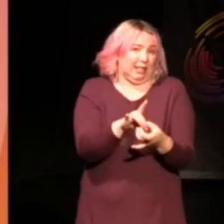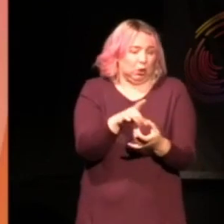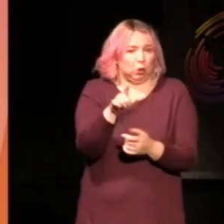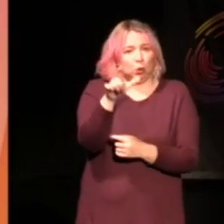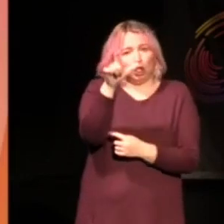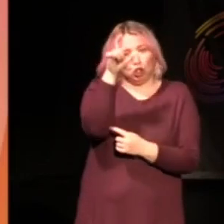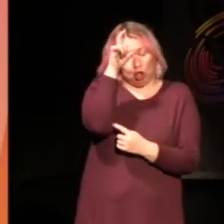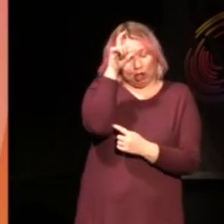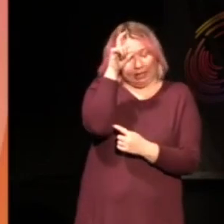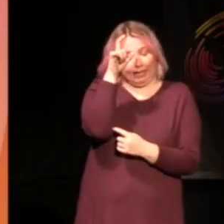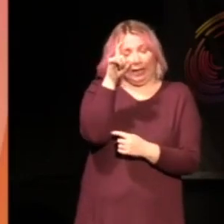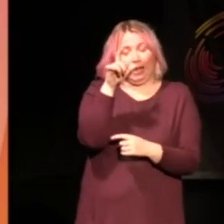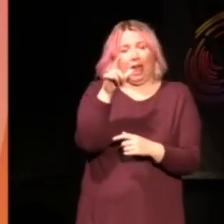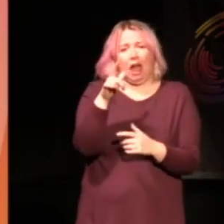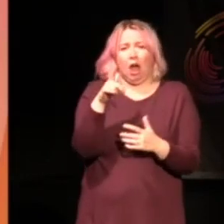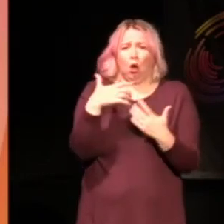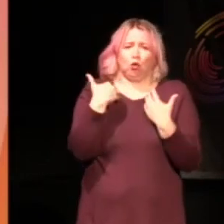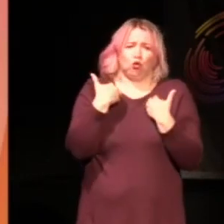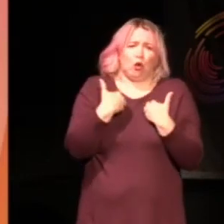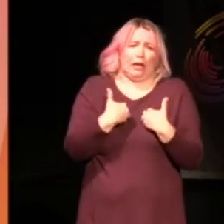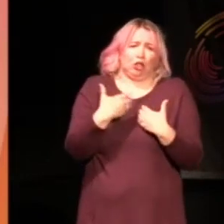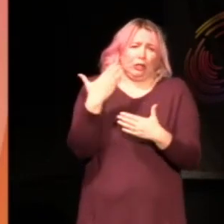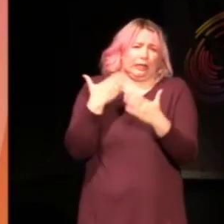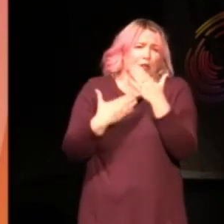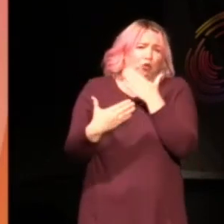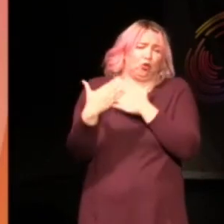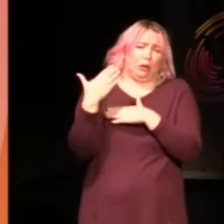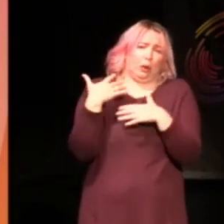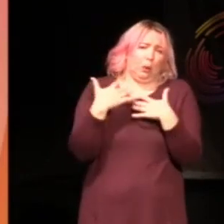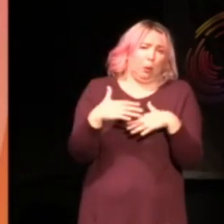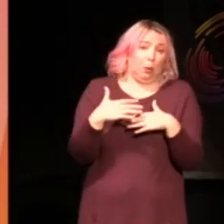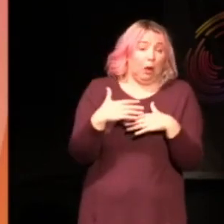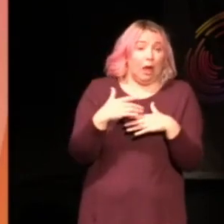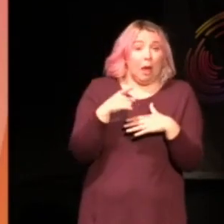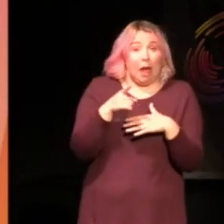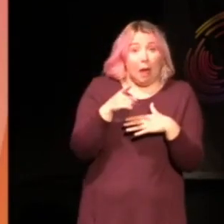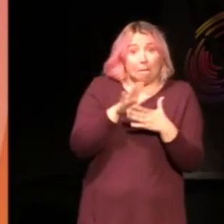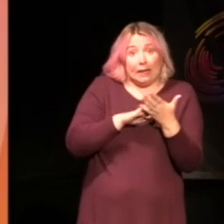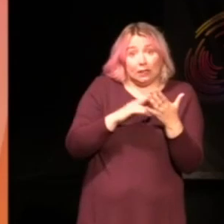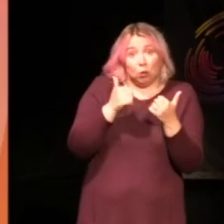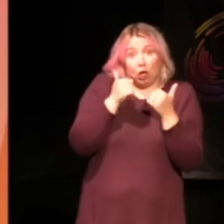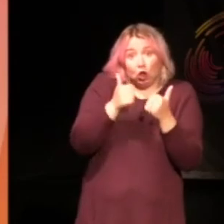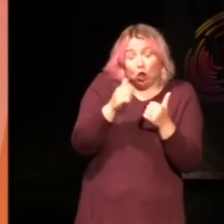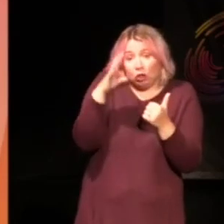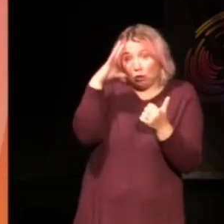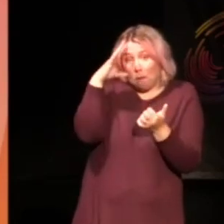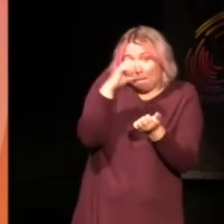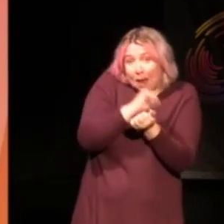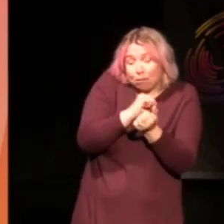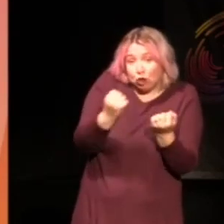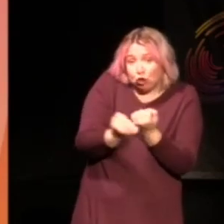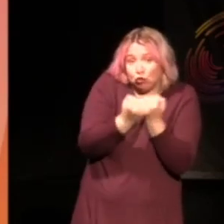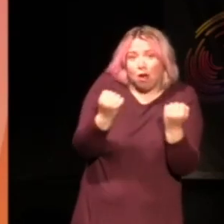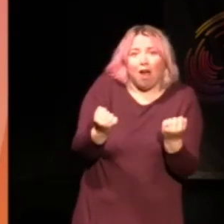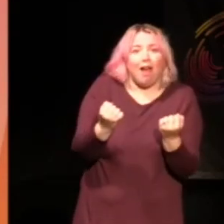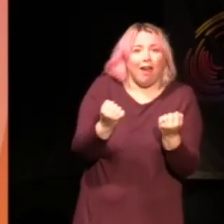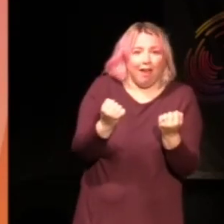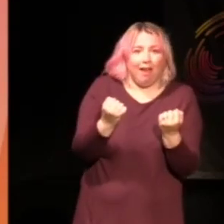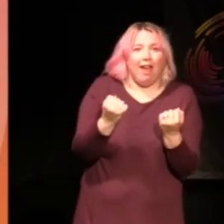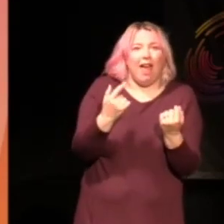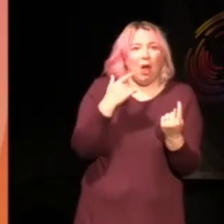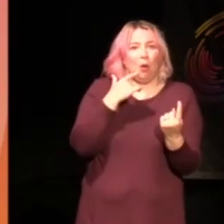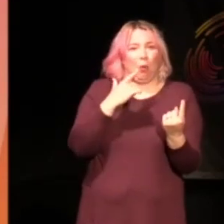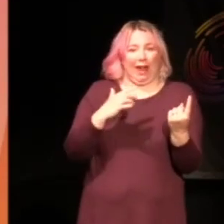very long and rich history, no doubt, but that doesn't mean we have a strong memory. Just the opposite. I think we're a society of collective